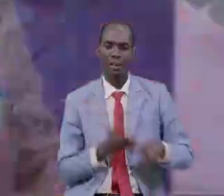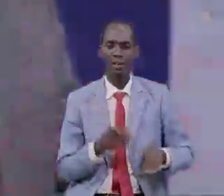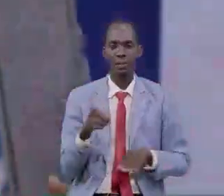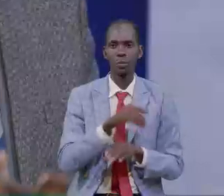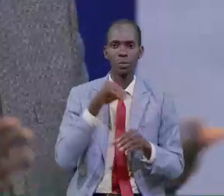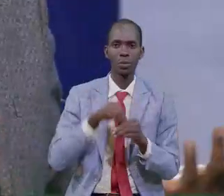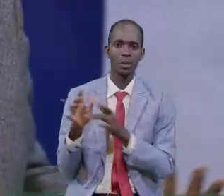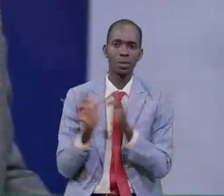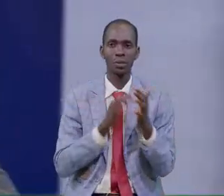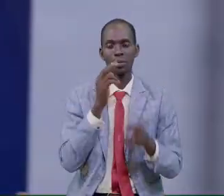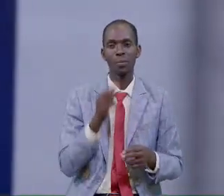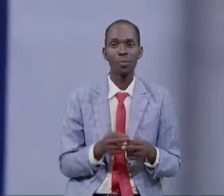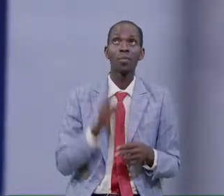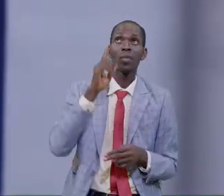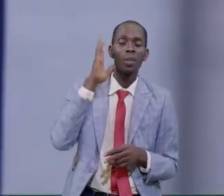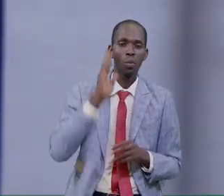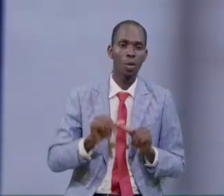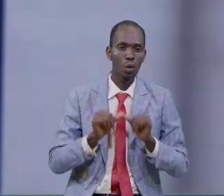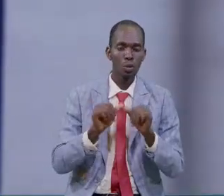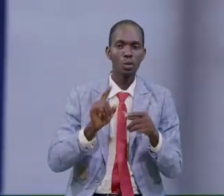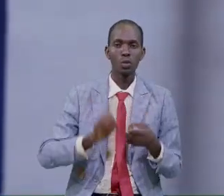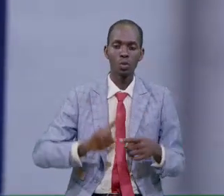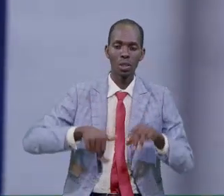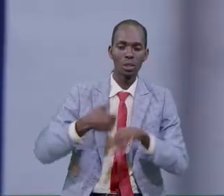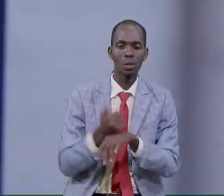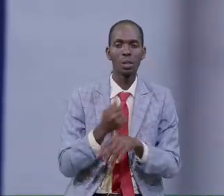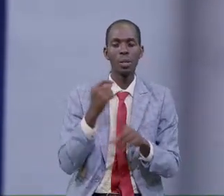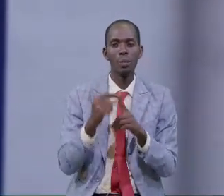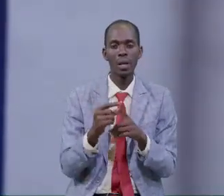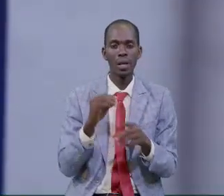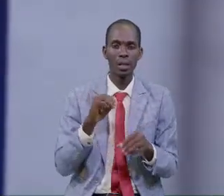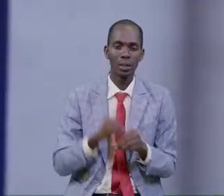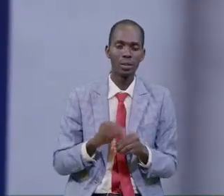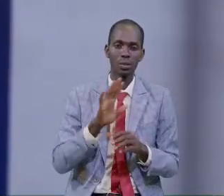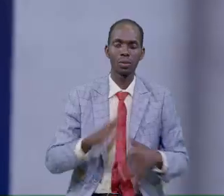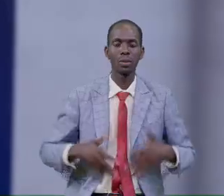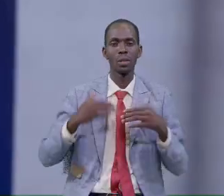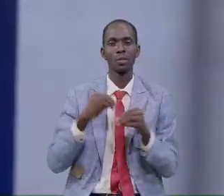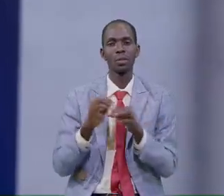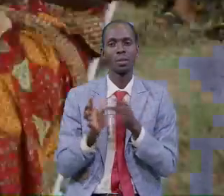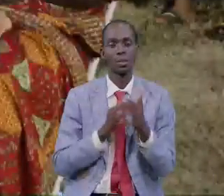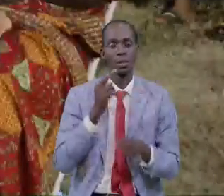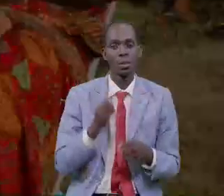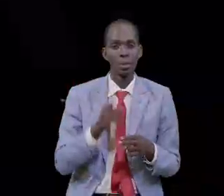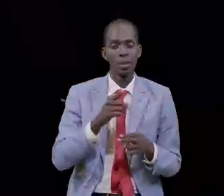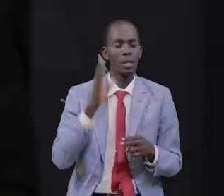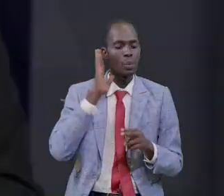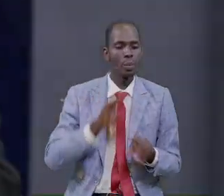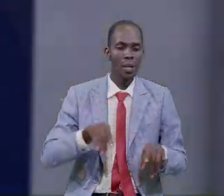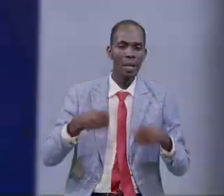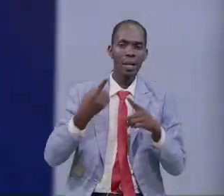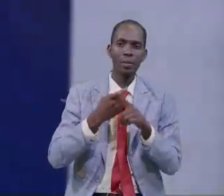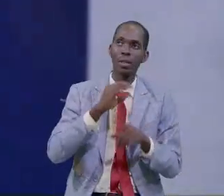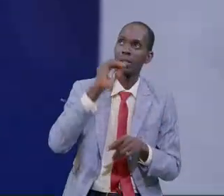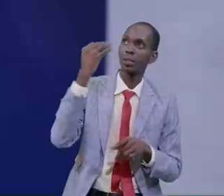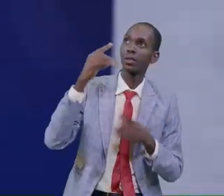You'll keep on confirming the word in your life. You will go from grace to grace. You